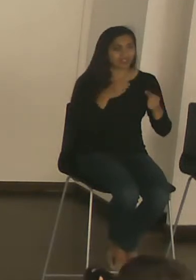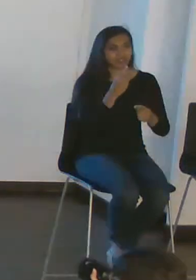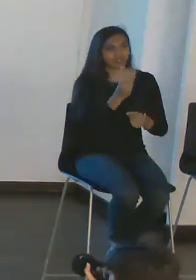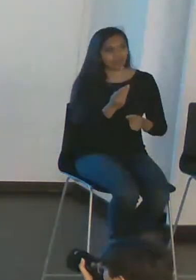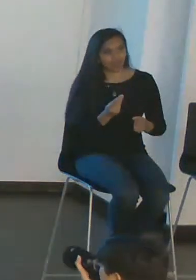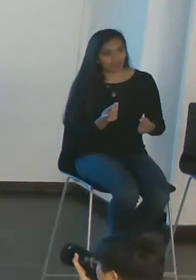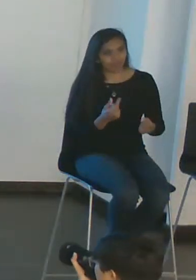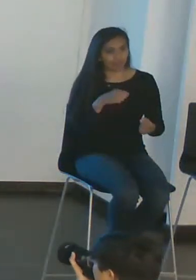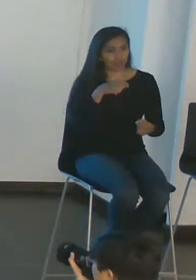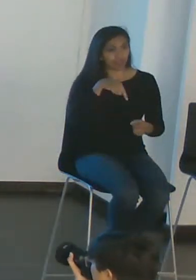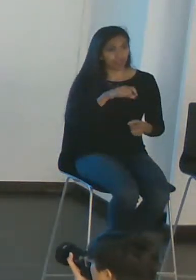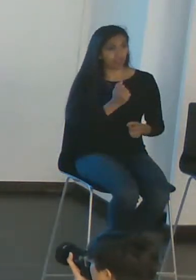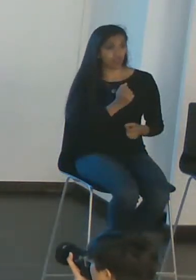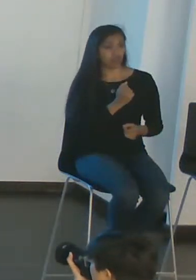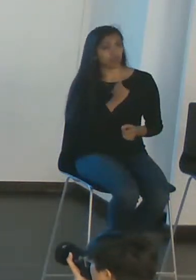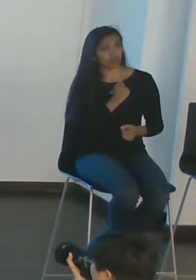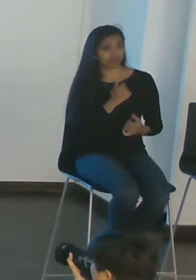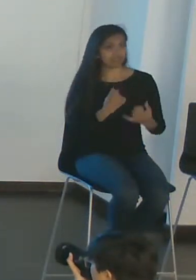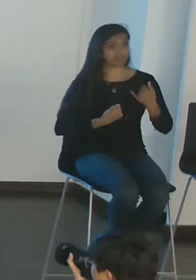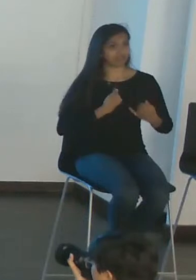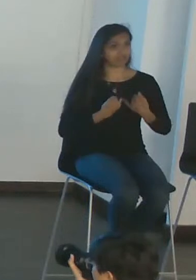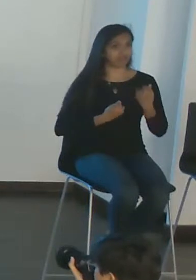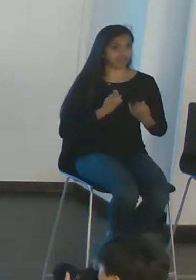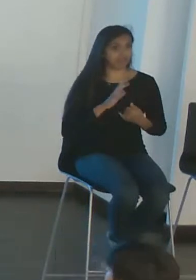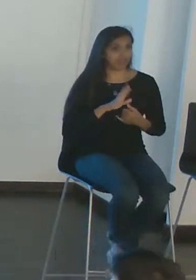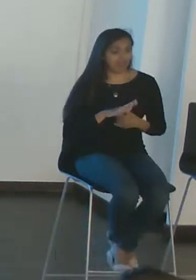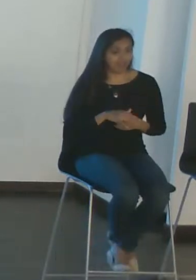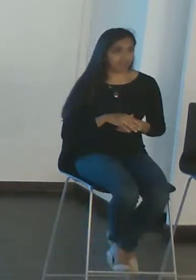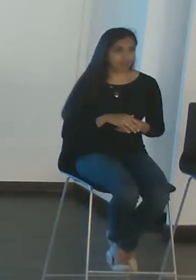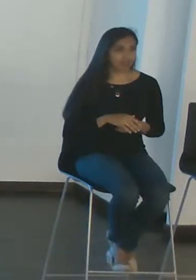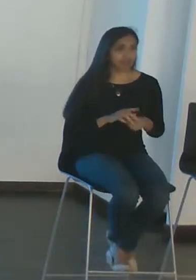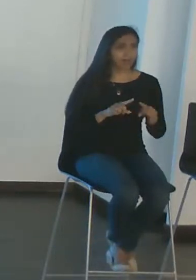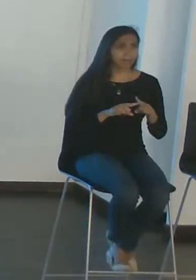they have their own response to it, but